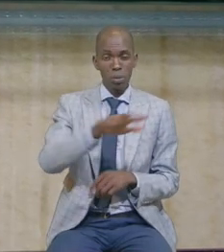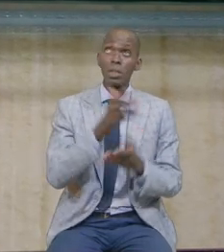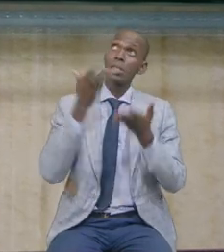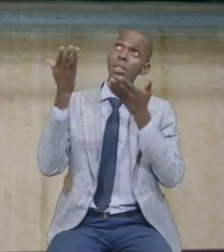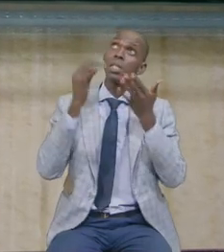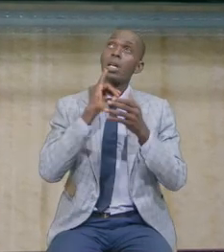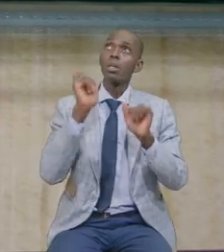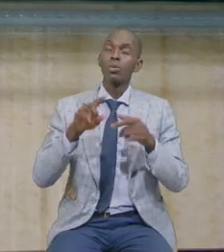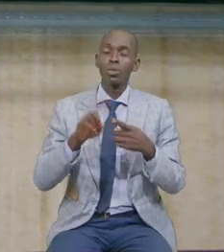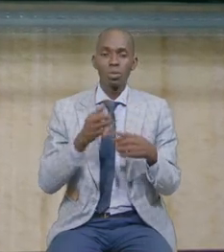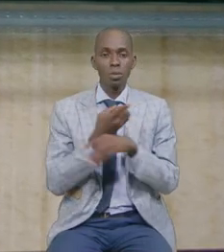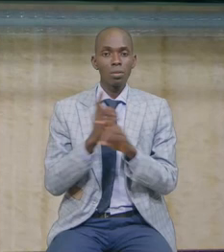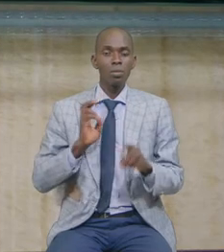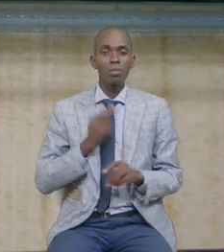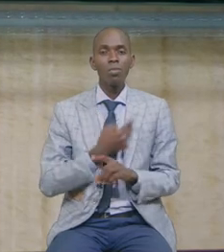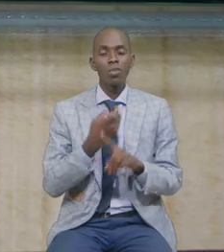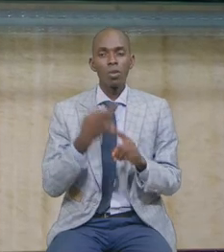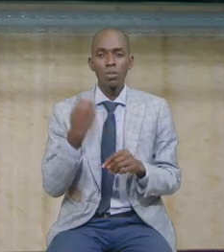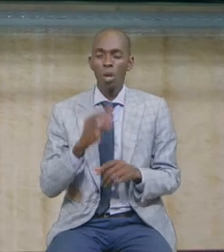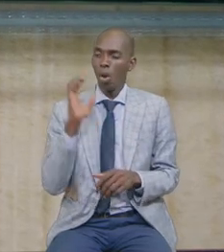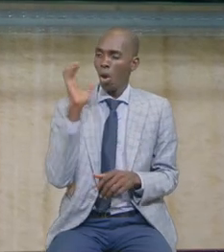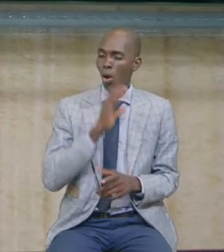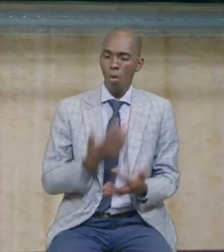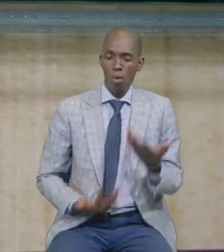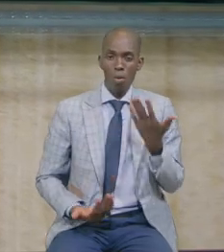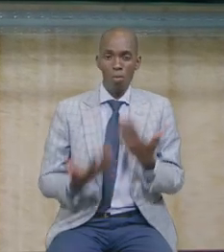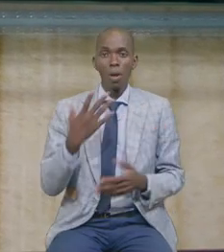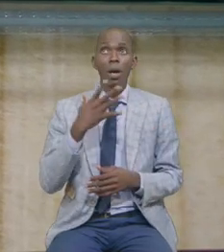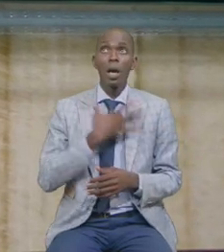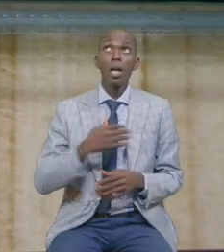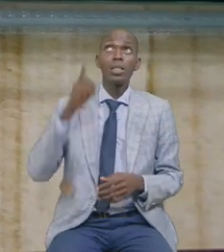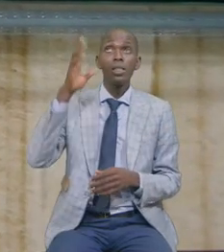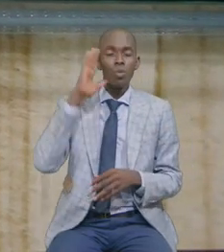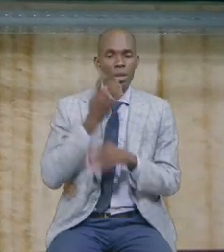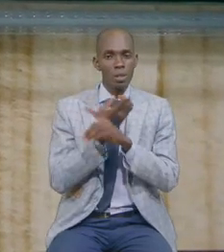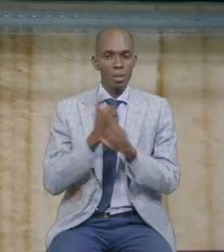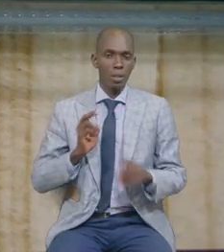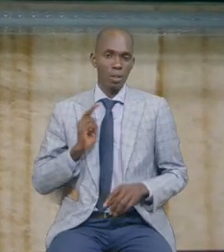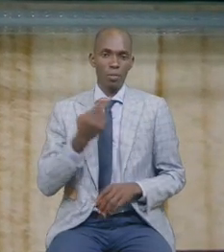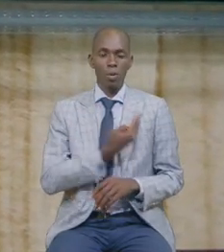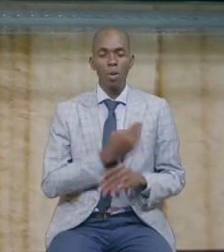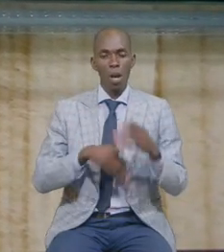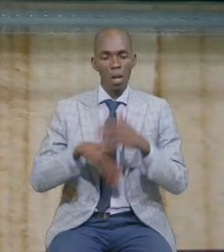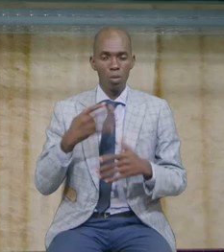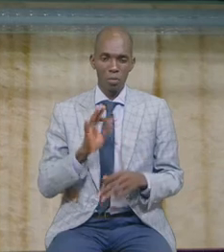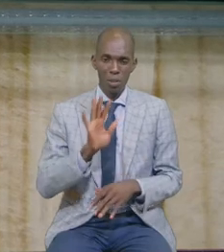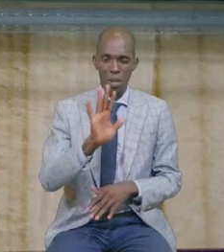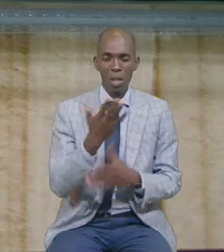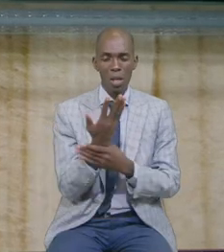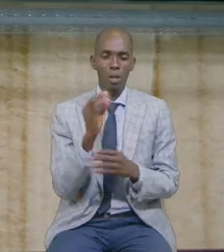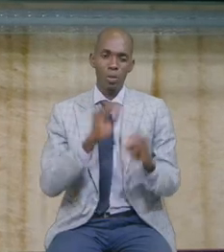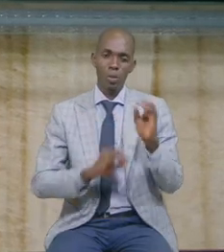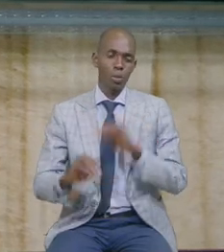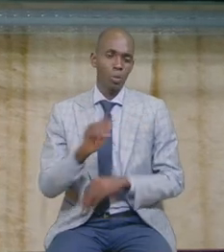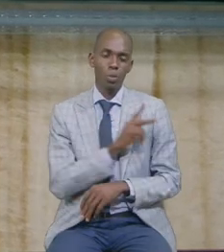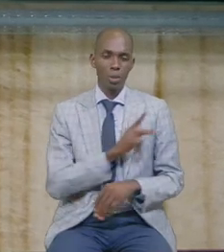very funny and he will deliver us out of thy enhance O King was 18